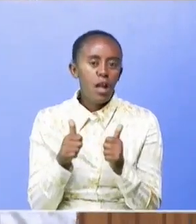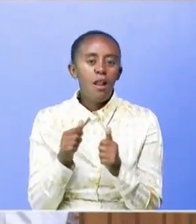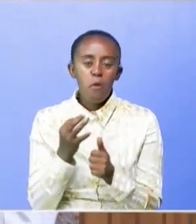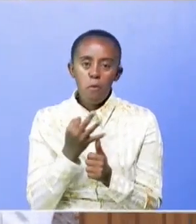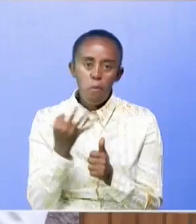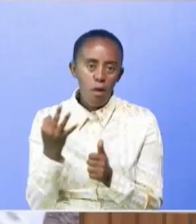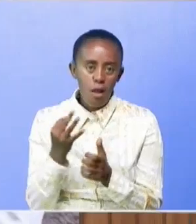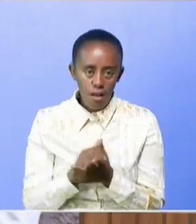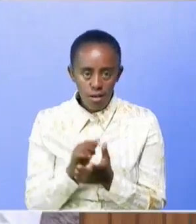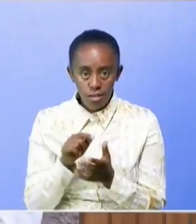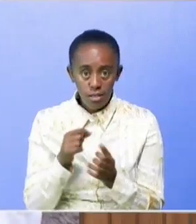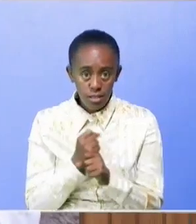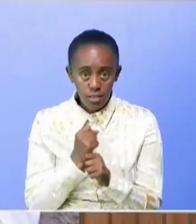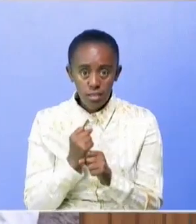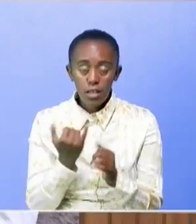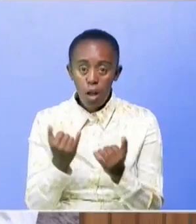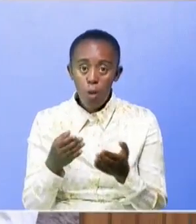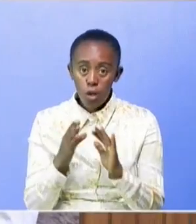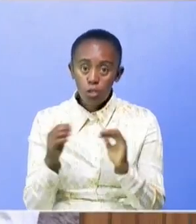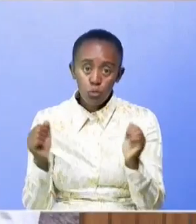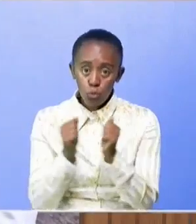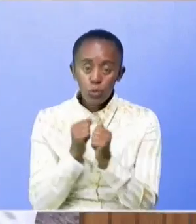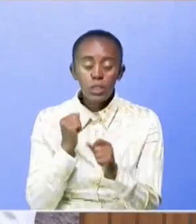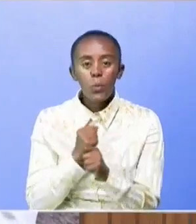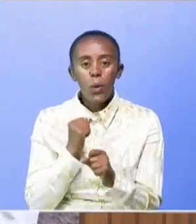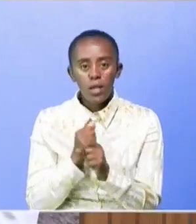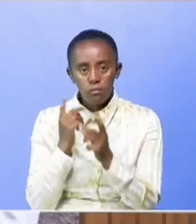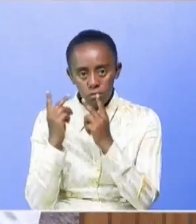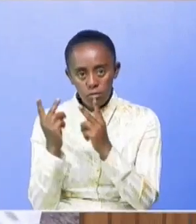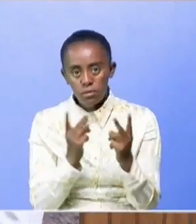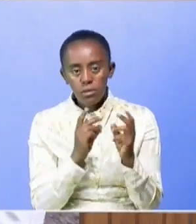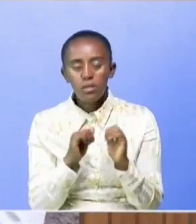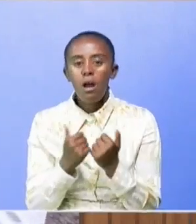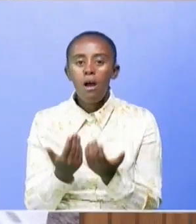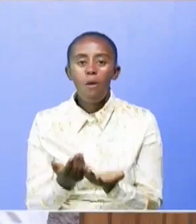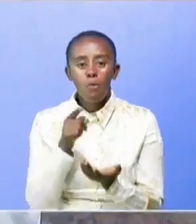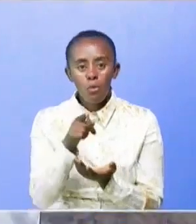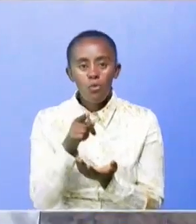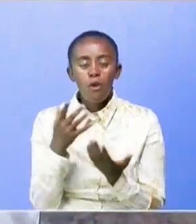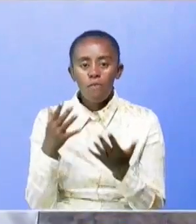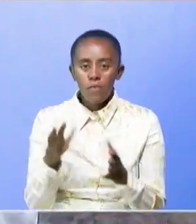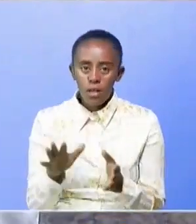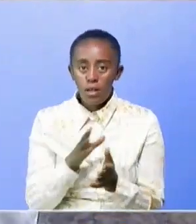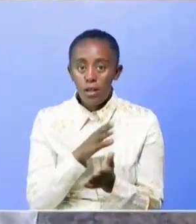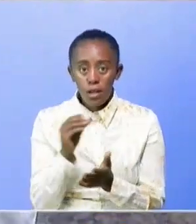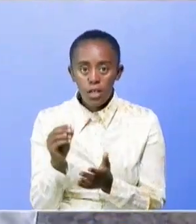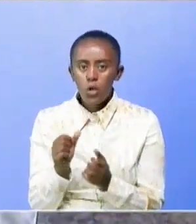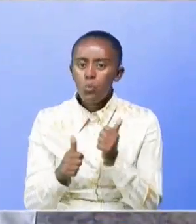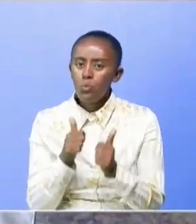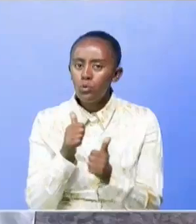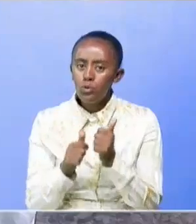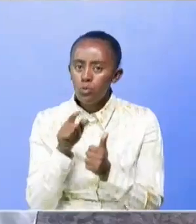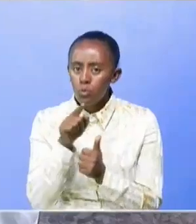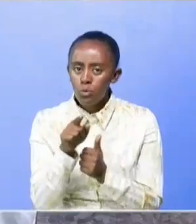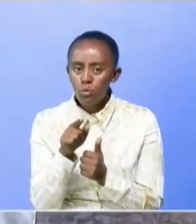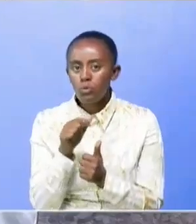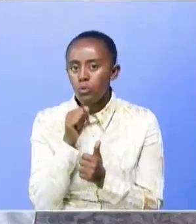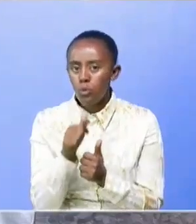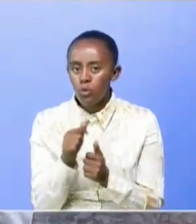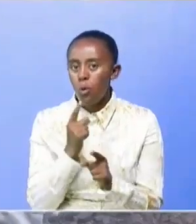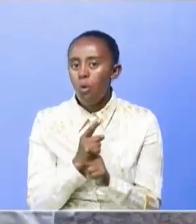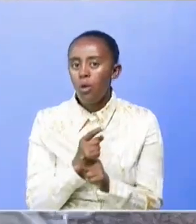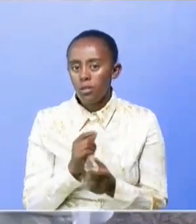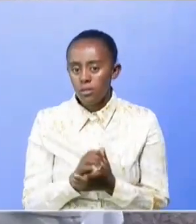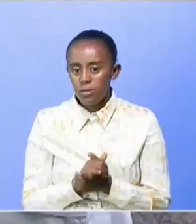this activity. Now let's do it together and see how well you have done and which ones you are not